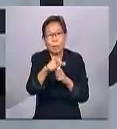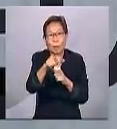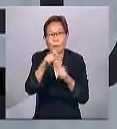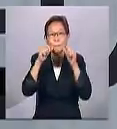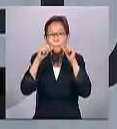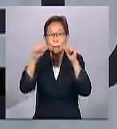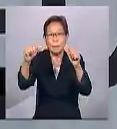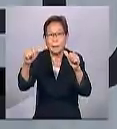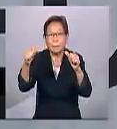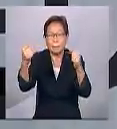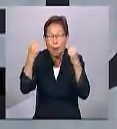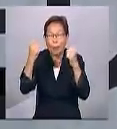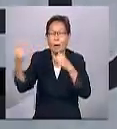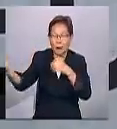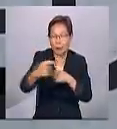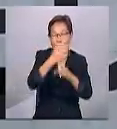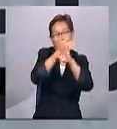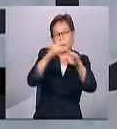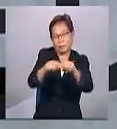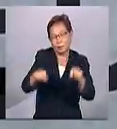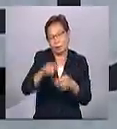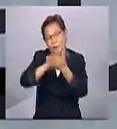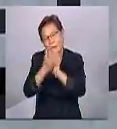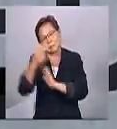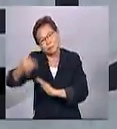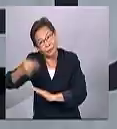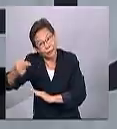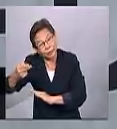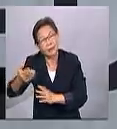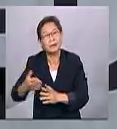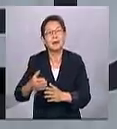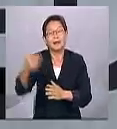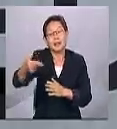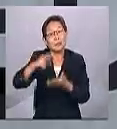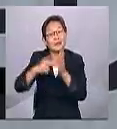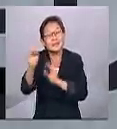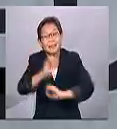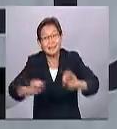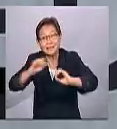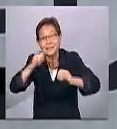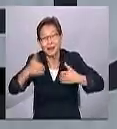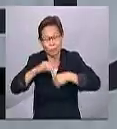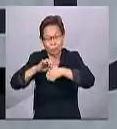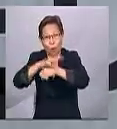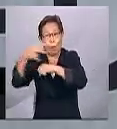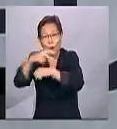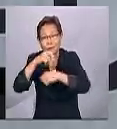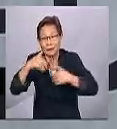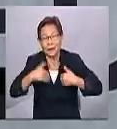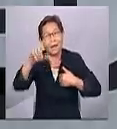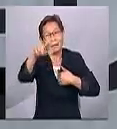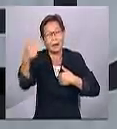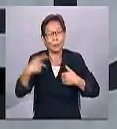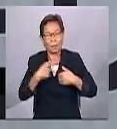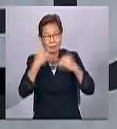green. So this is something that we think that you know, we can enhance it further. And on the other hand, we are looking